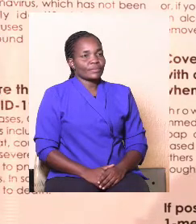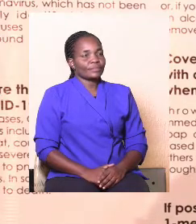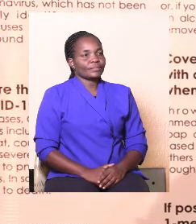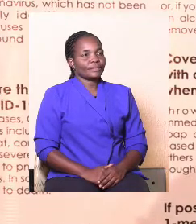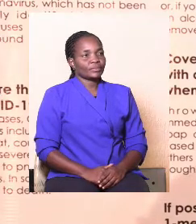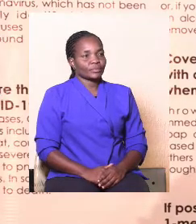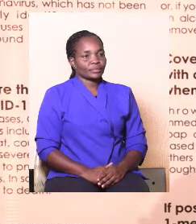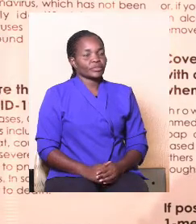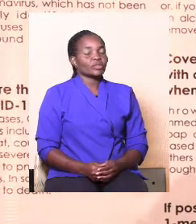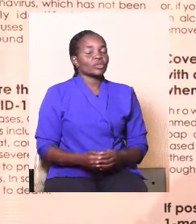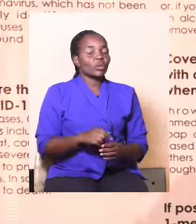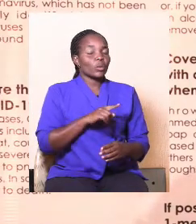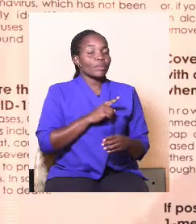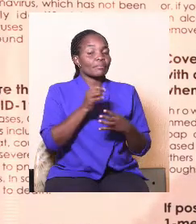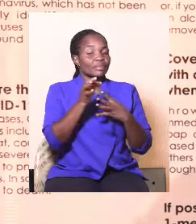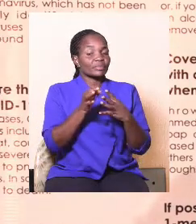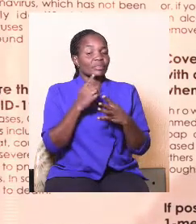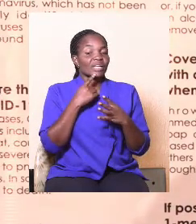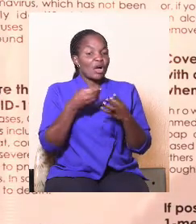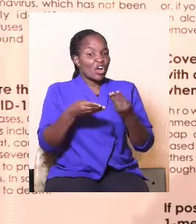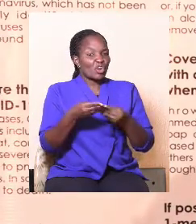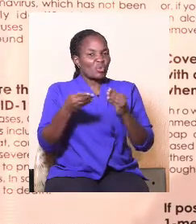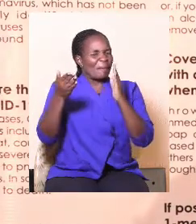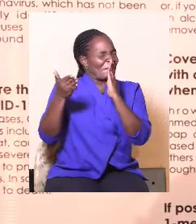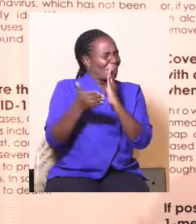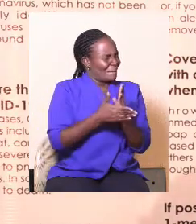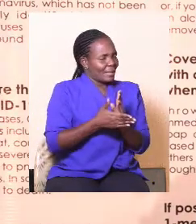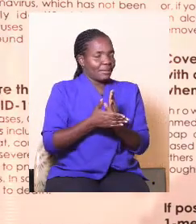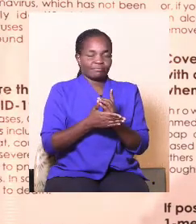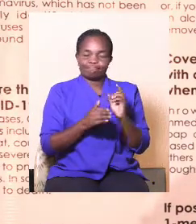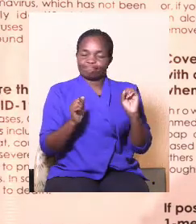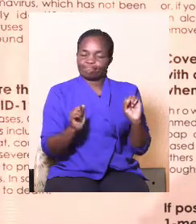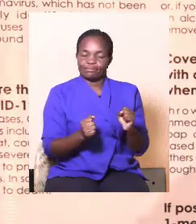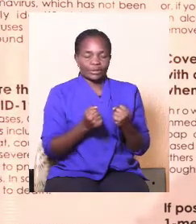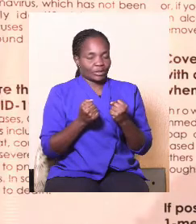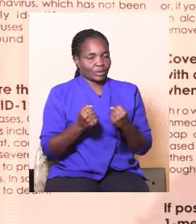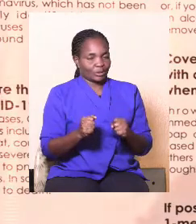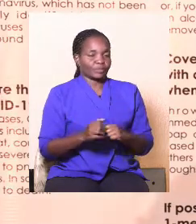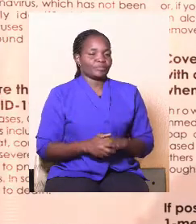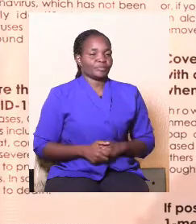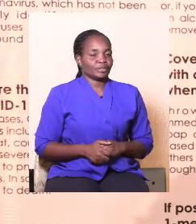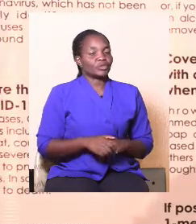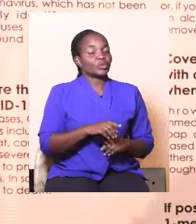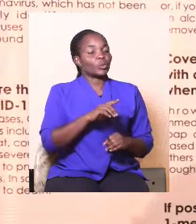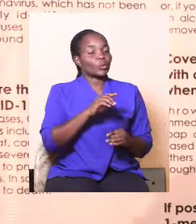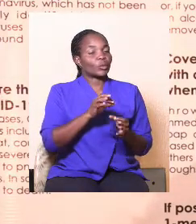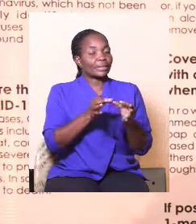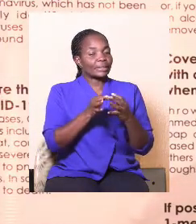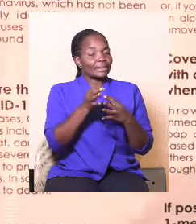continue to shut down the economy forever, and why there was also a specific reason why we had to